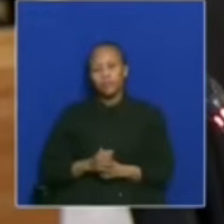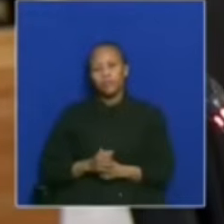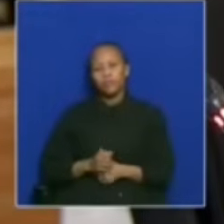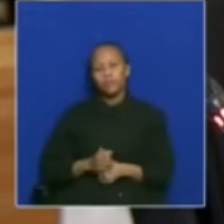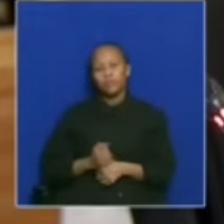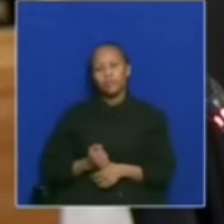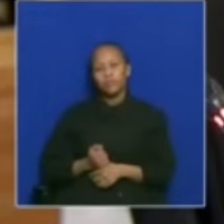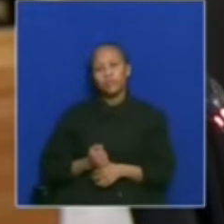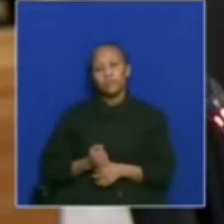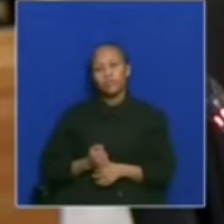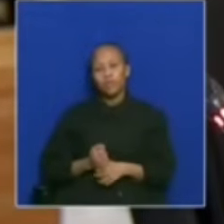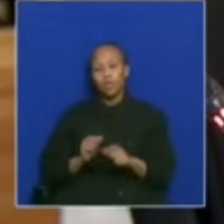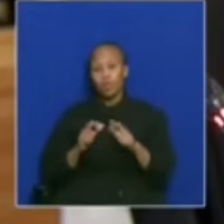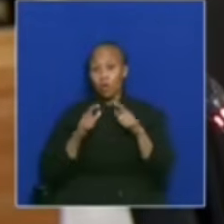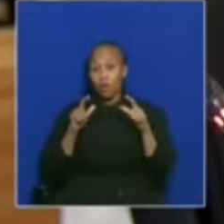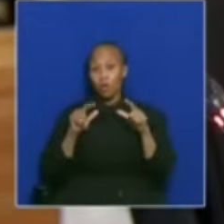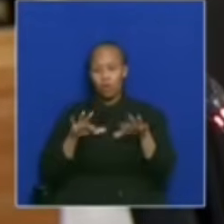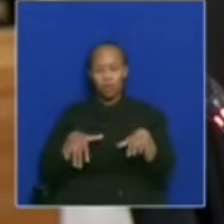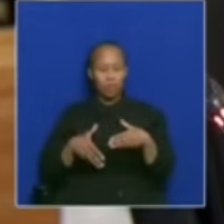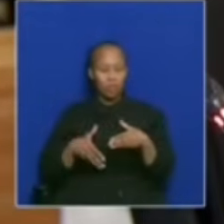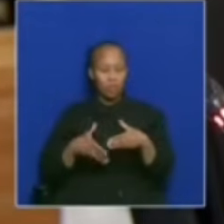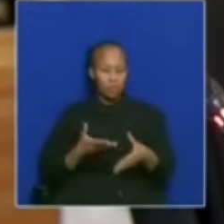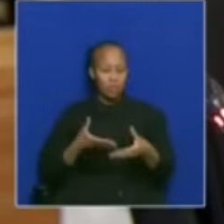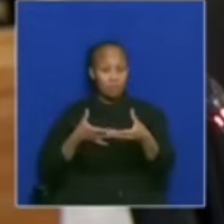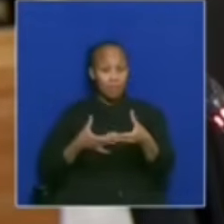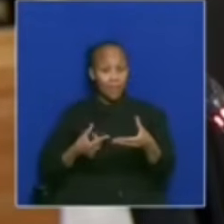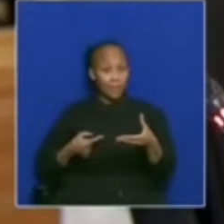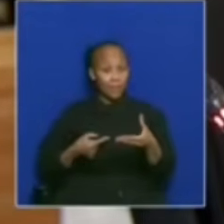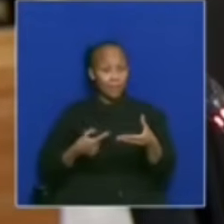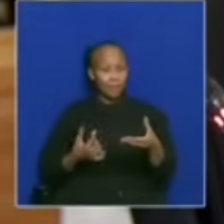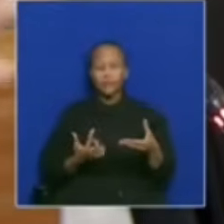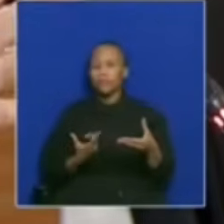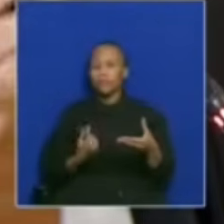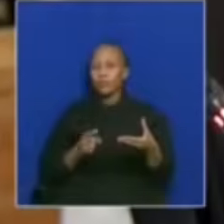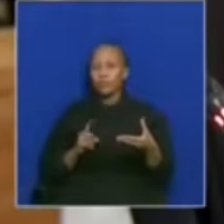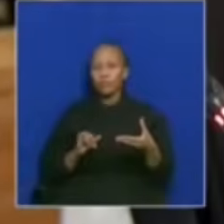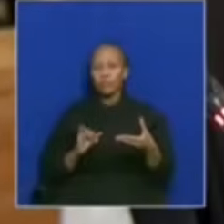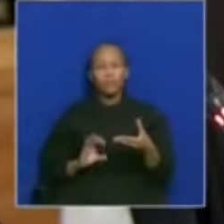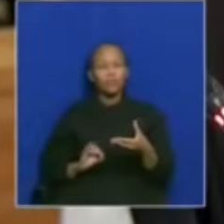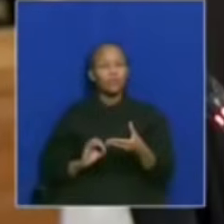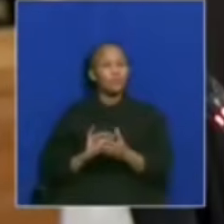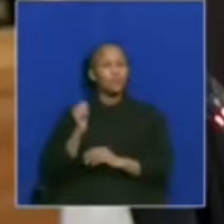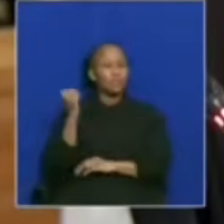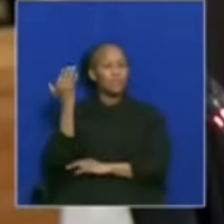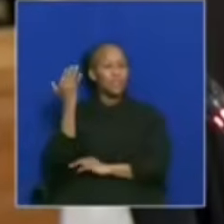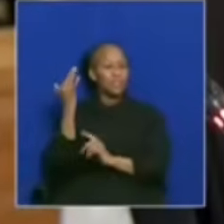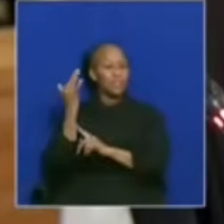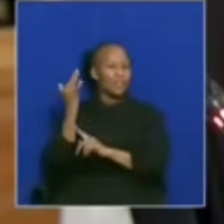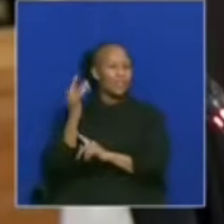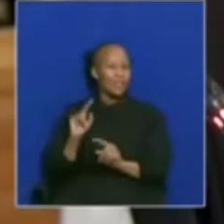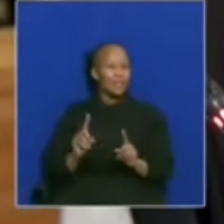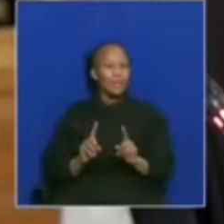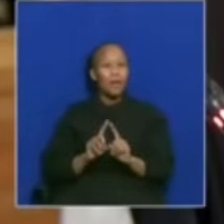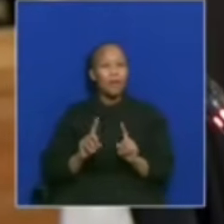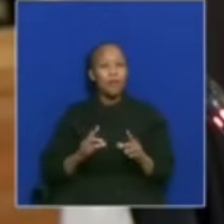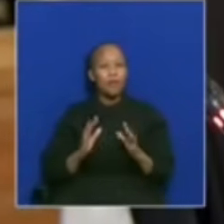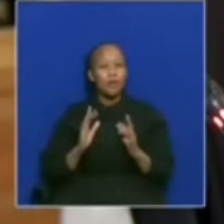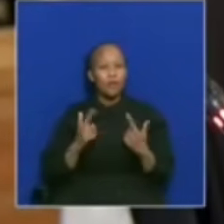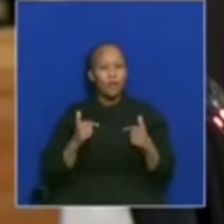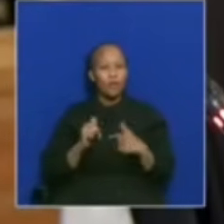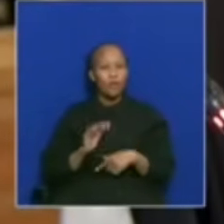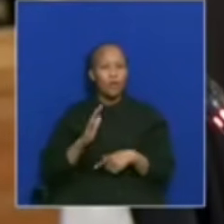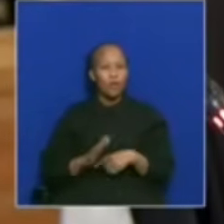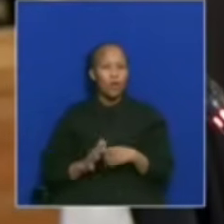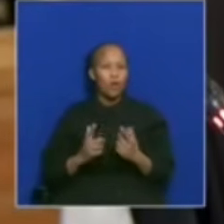not drawn up with this presentation in mind. So we will flight the